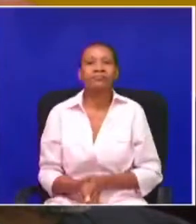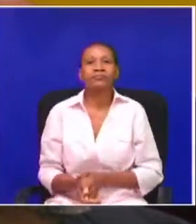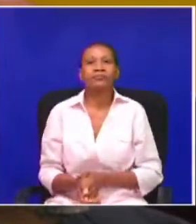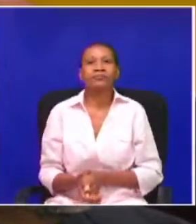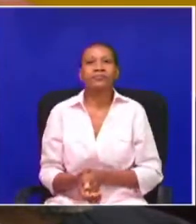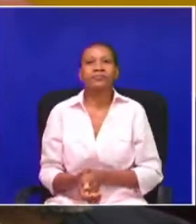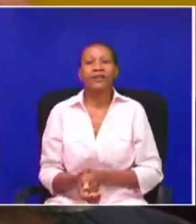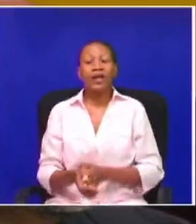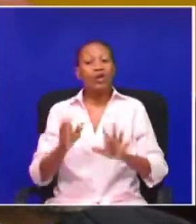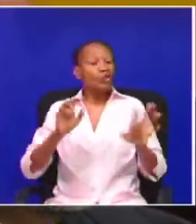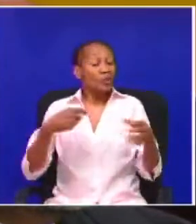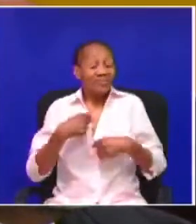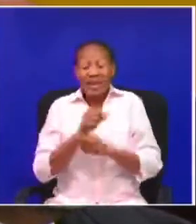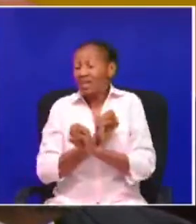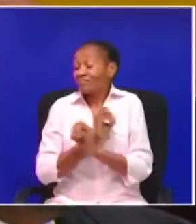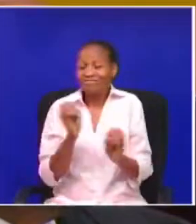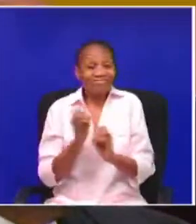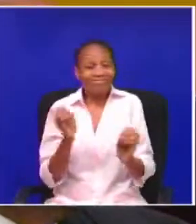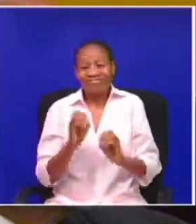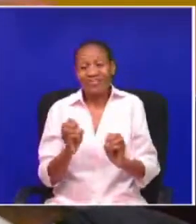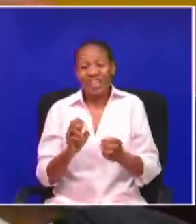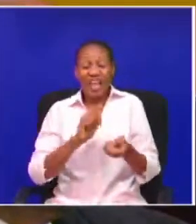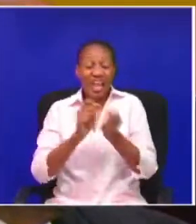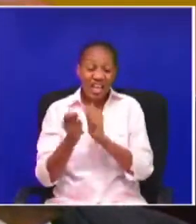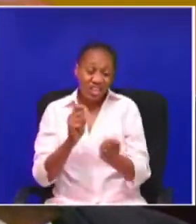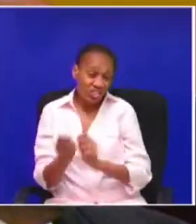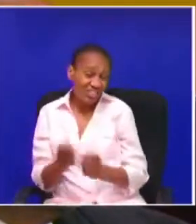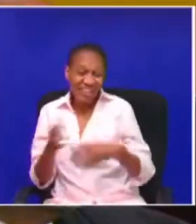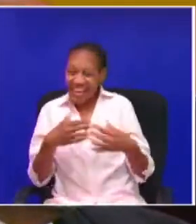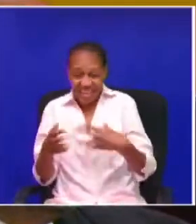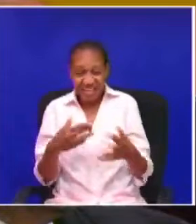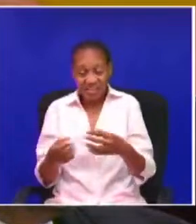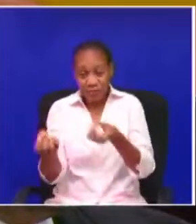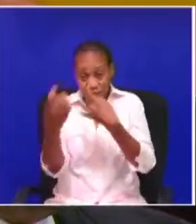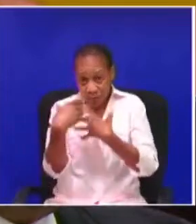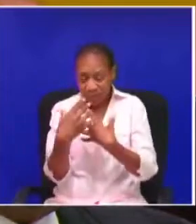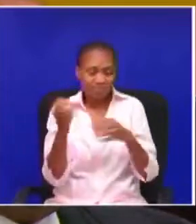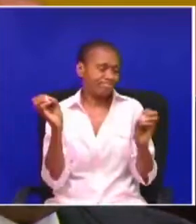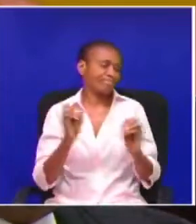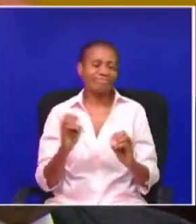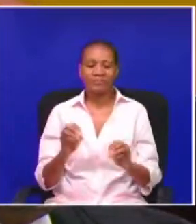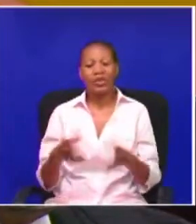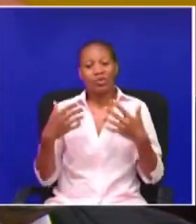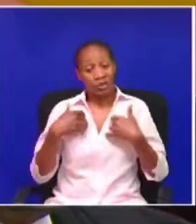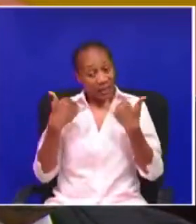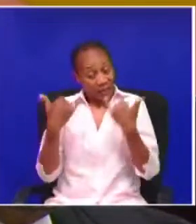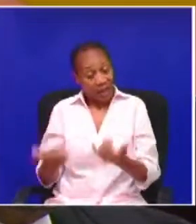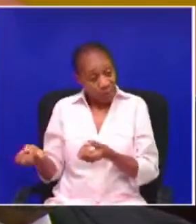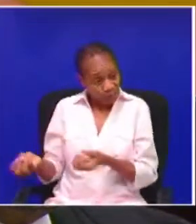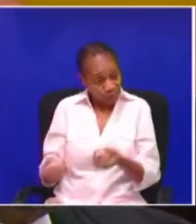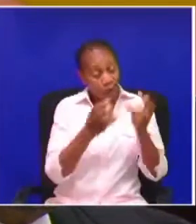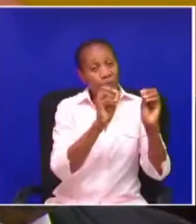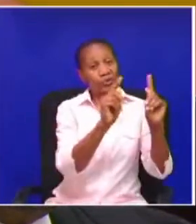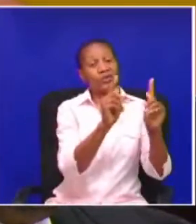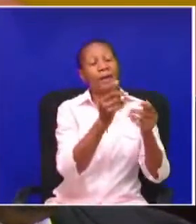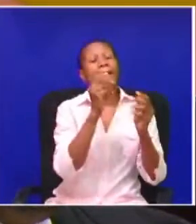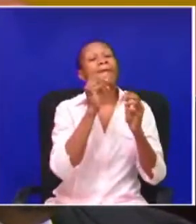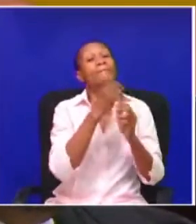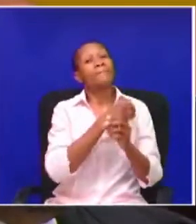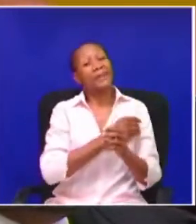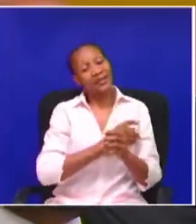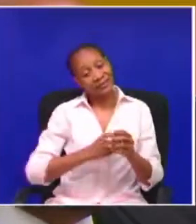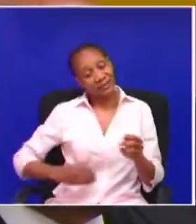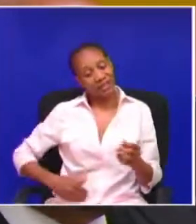been properly advised as to any changes, if any. I would allow the President, I'm sure he has taken a little bit of a